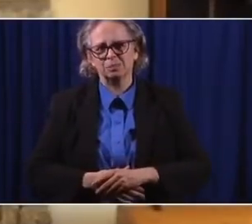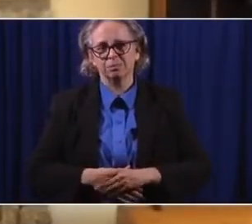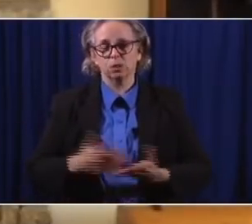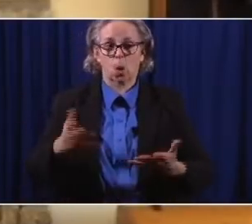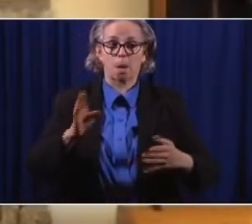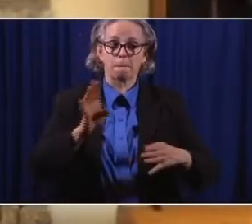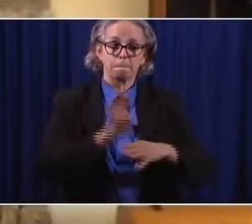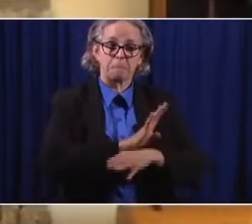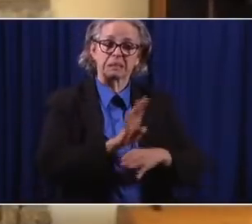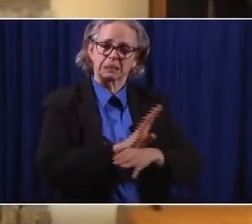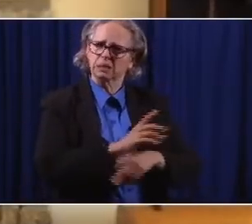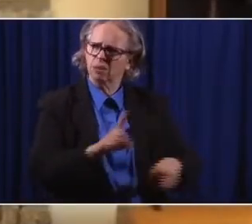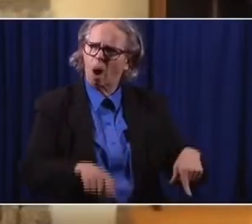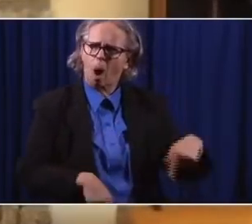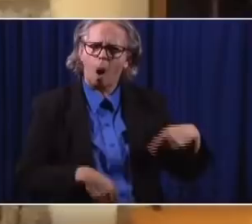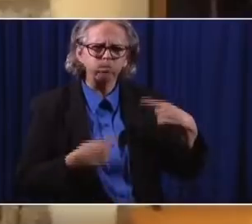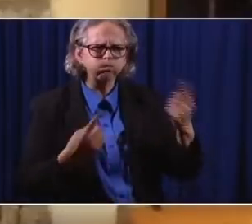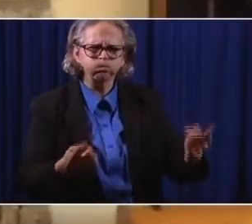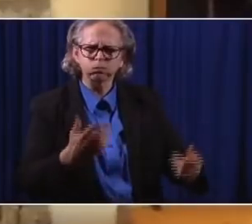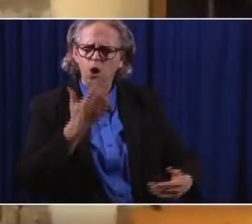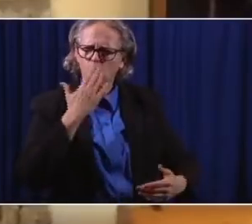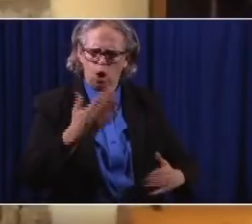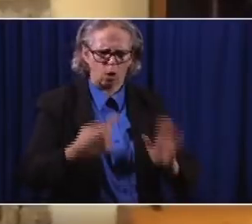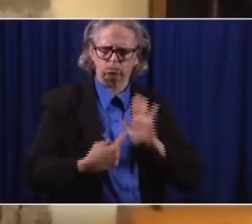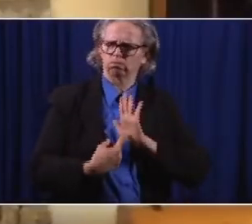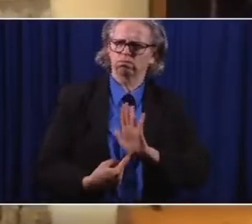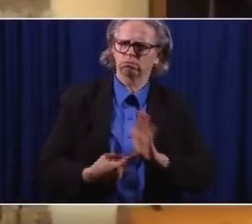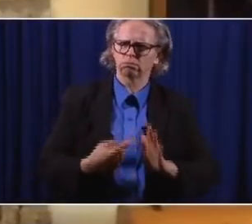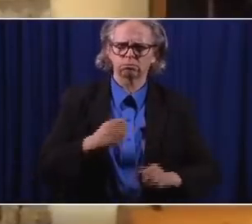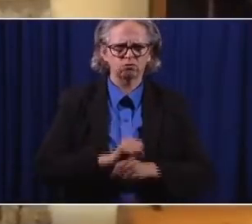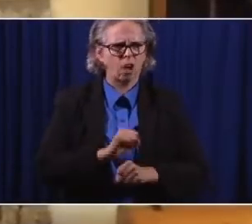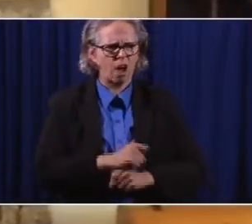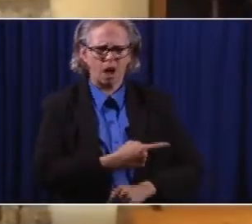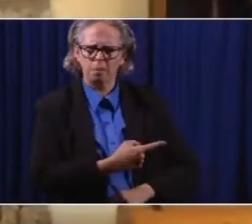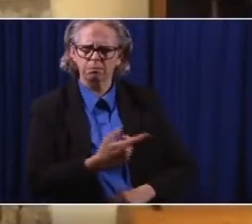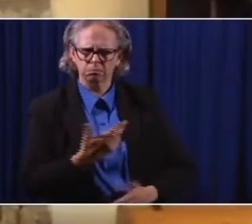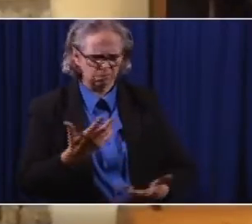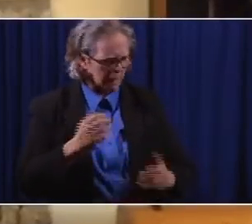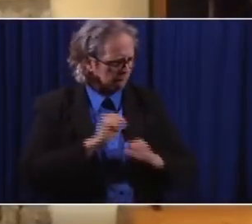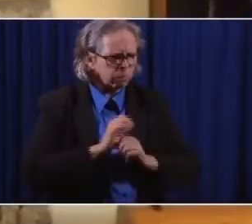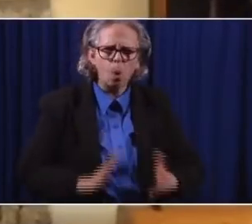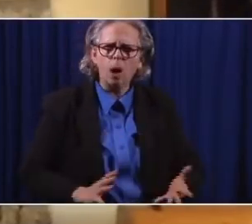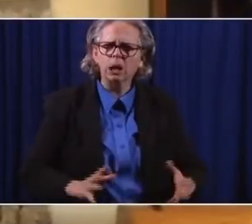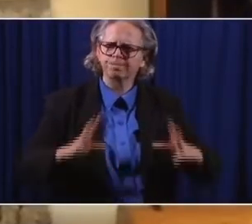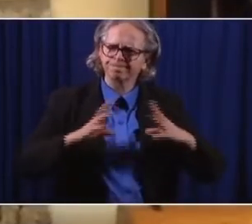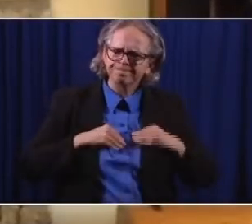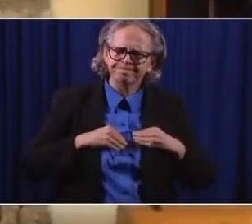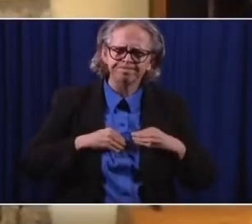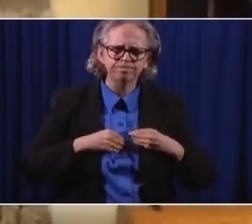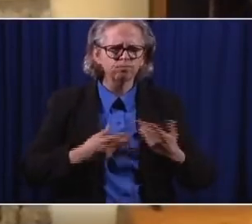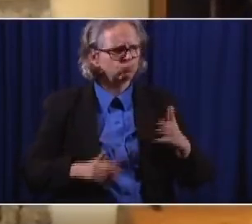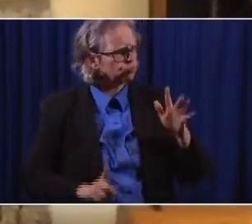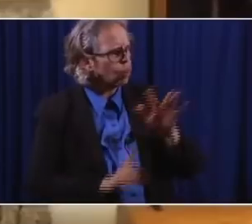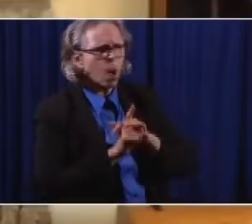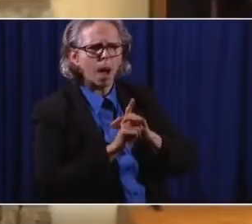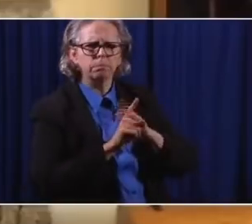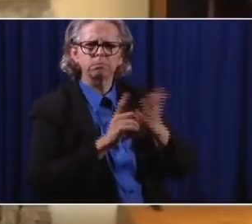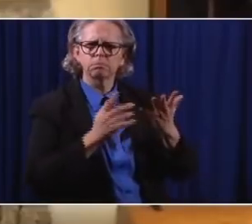very good job. But if someone's working in a business where the mask order is not being enforced, we would like to hear